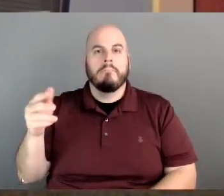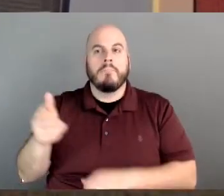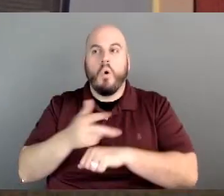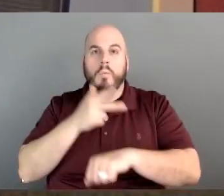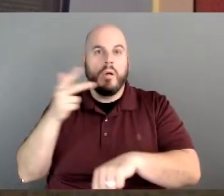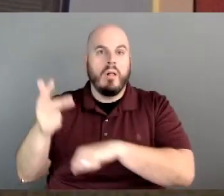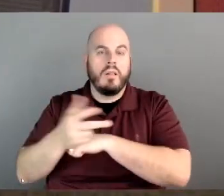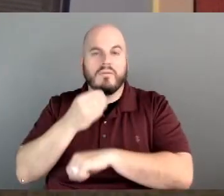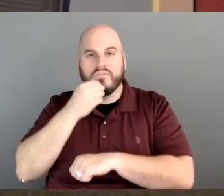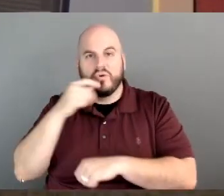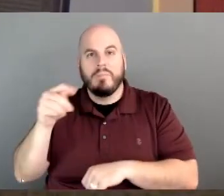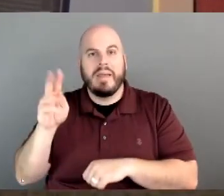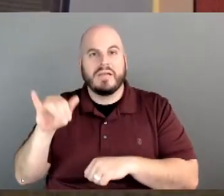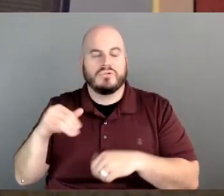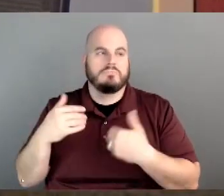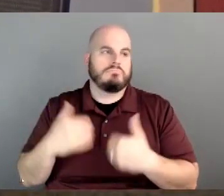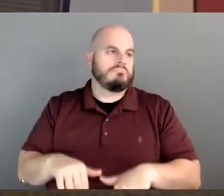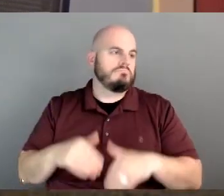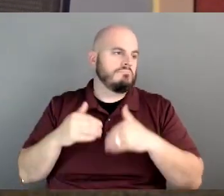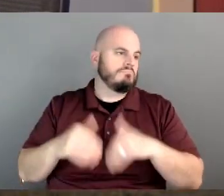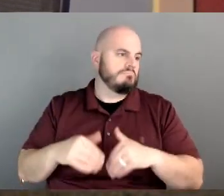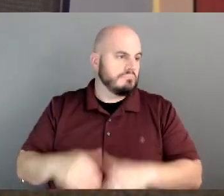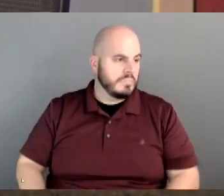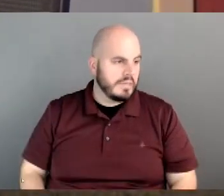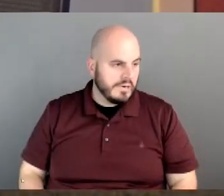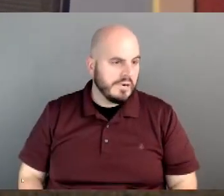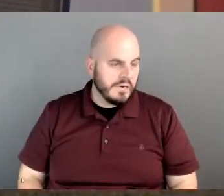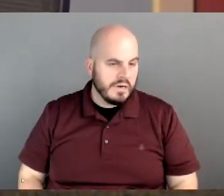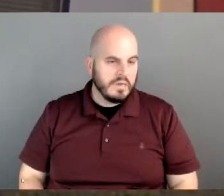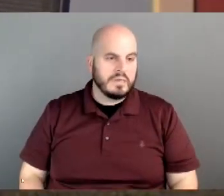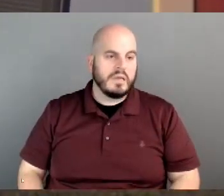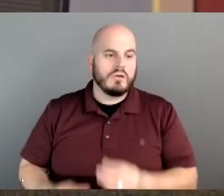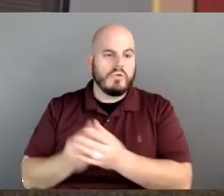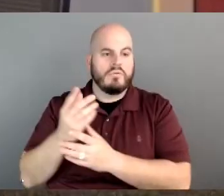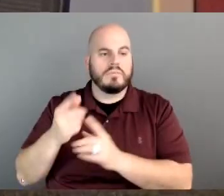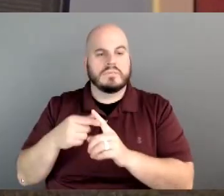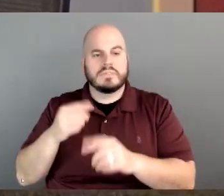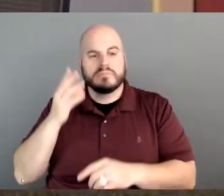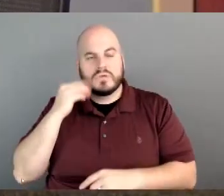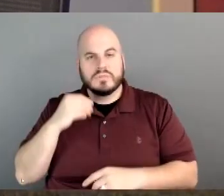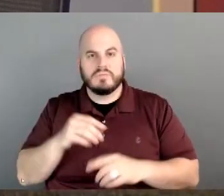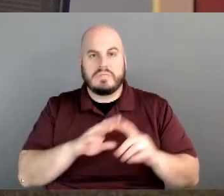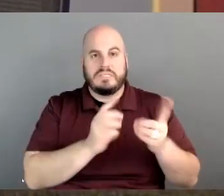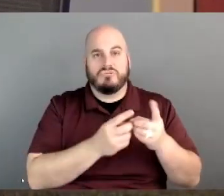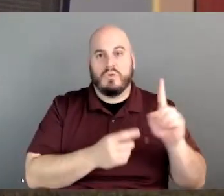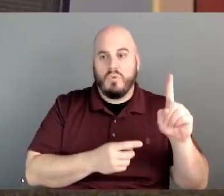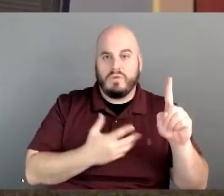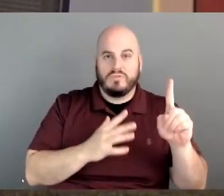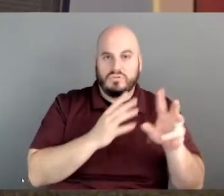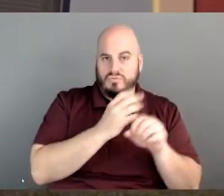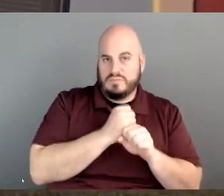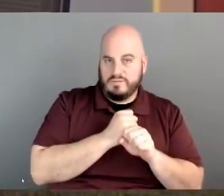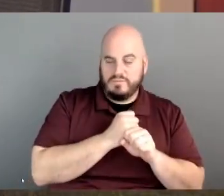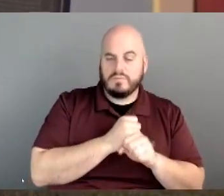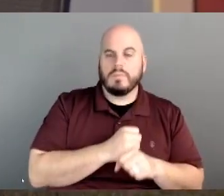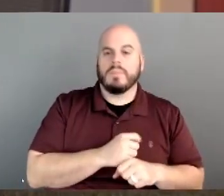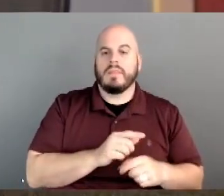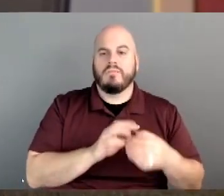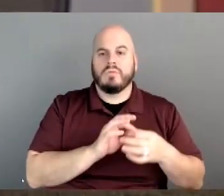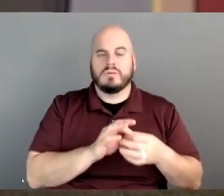grow from this, the experiences of what, even District 1 has received with its relationship with the